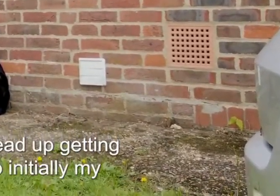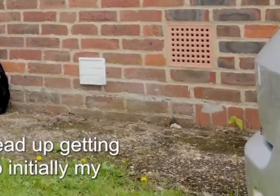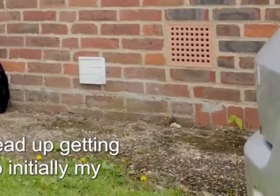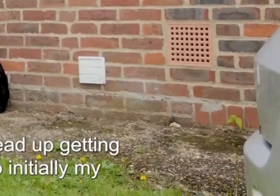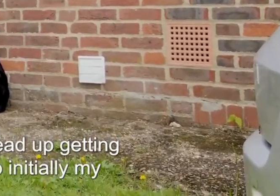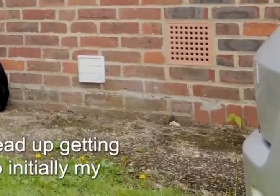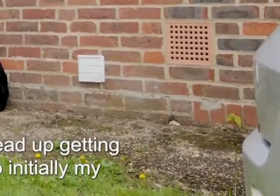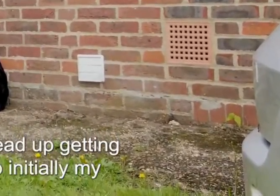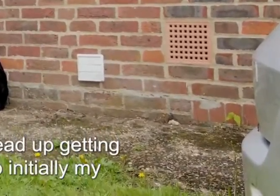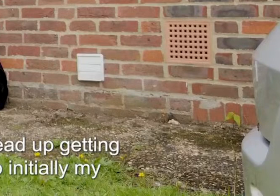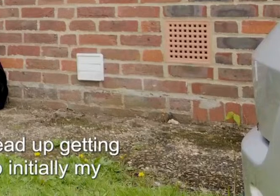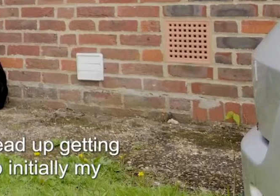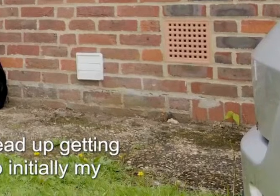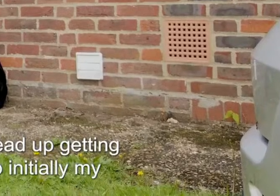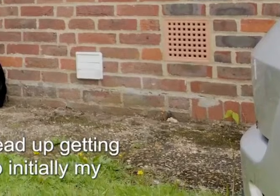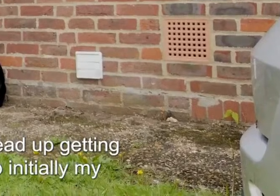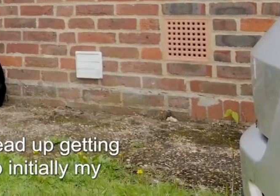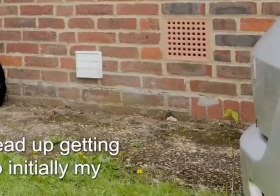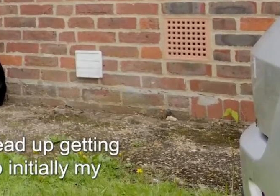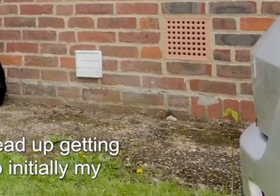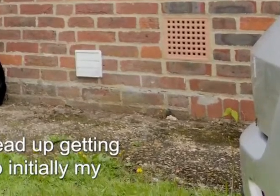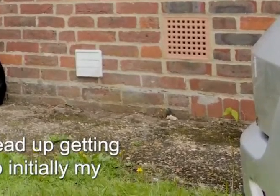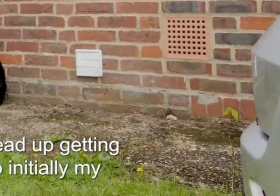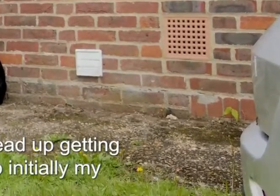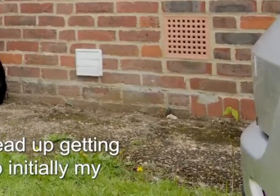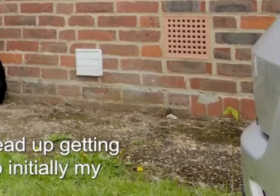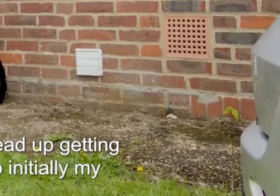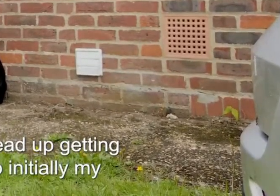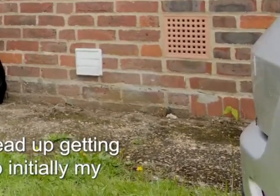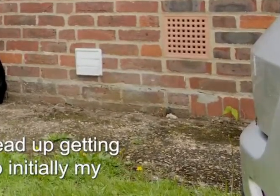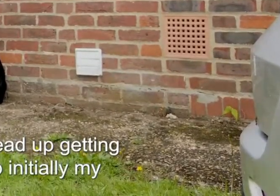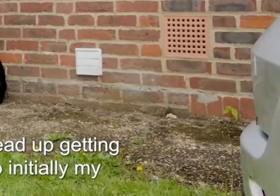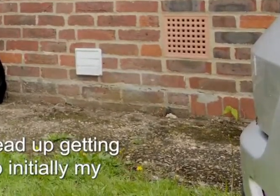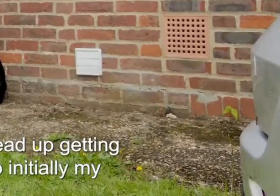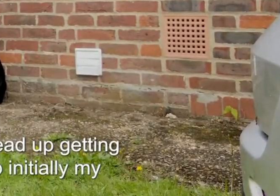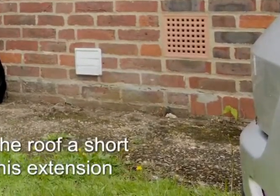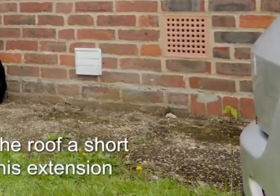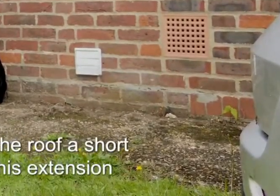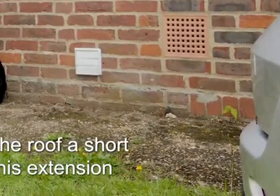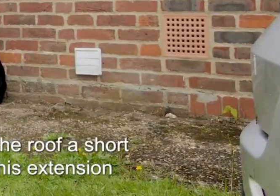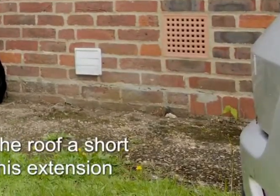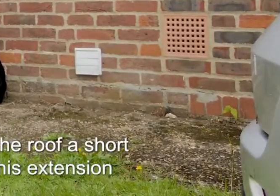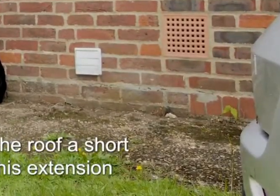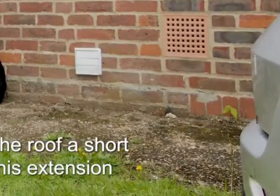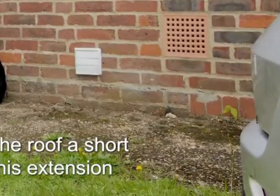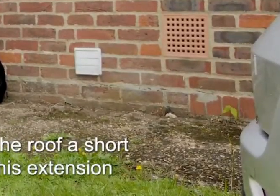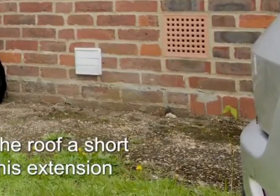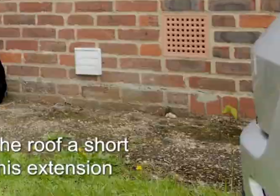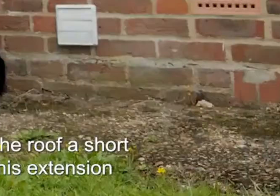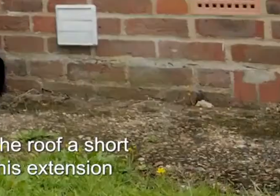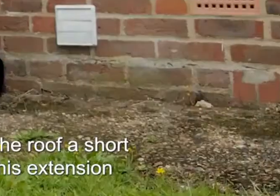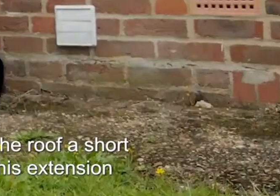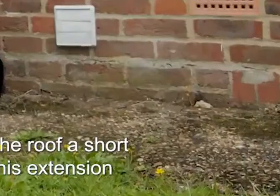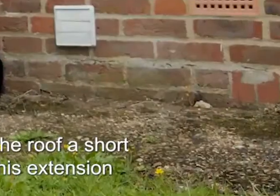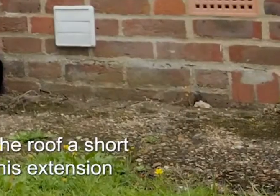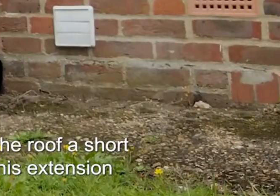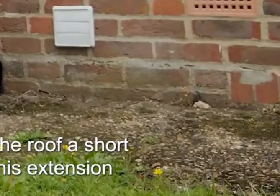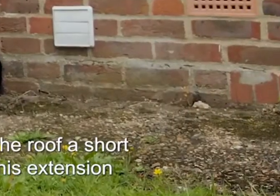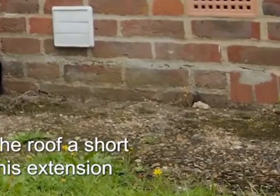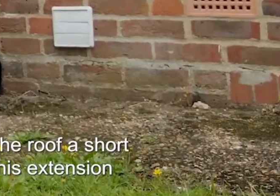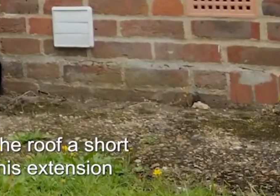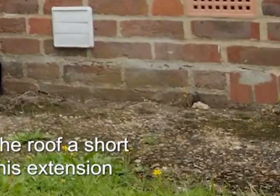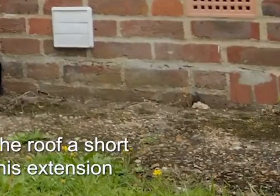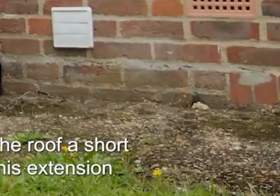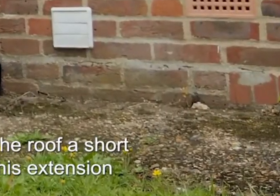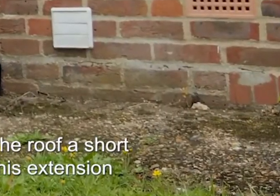on head up, getting some scent from the roof. So initially my thoughts were that he was on the roof. A short while